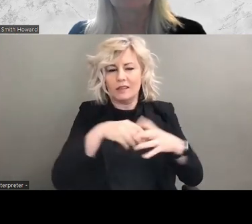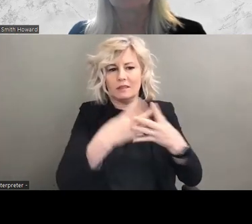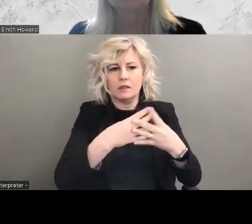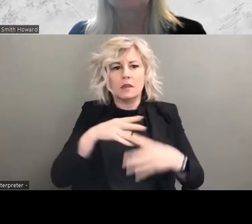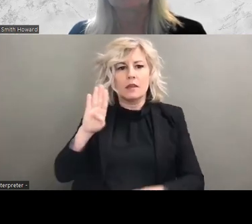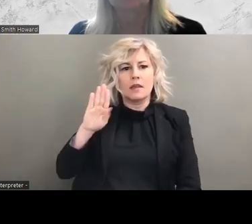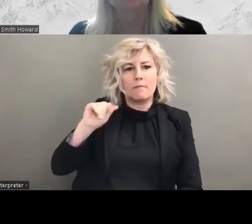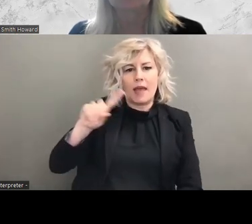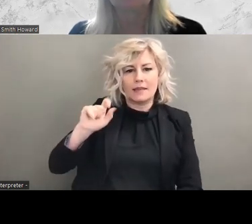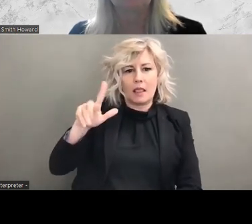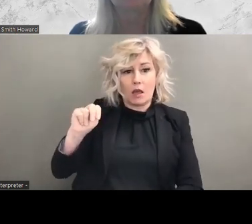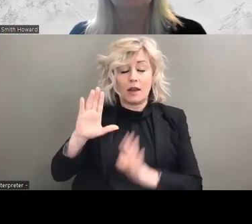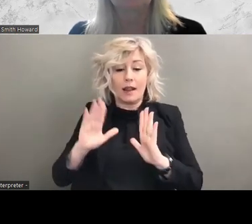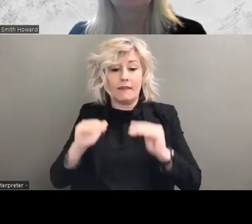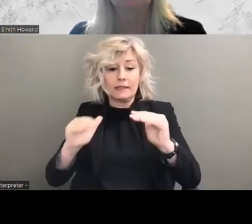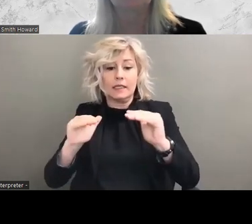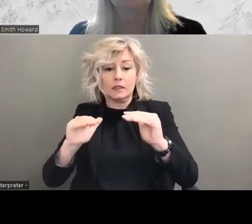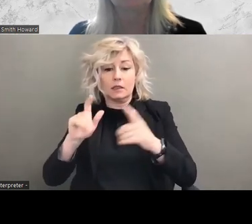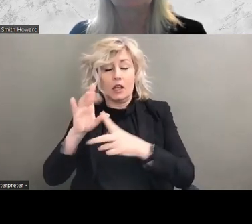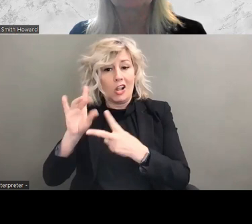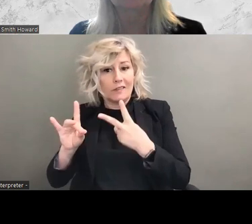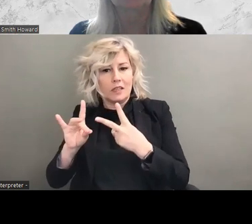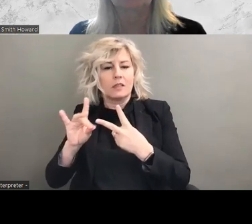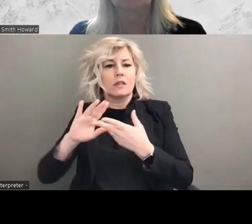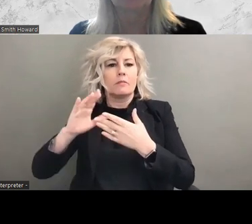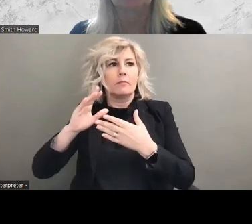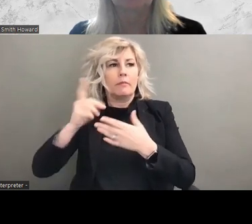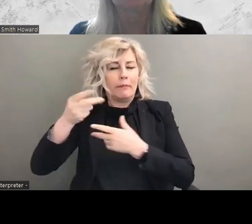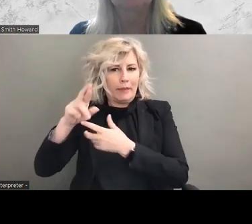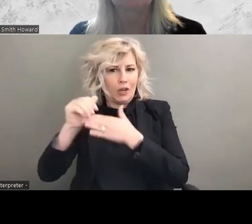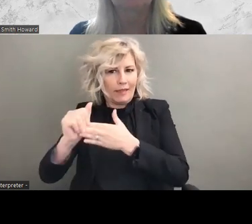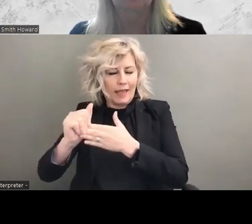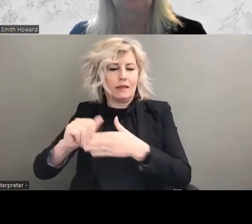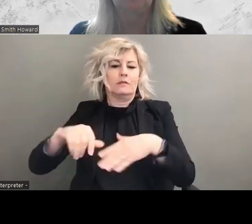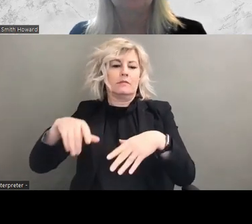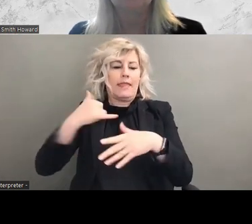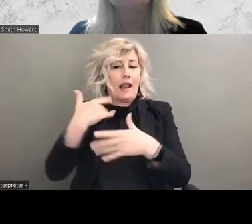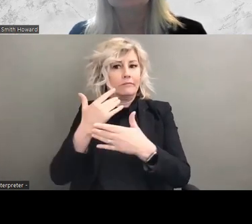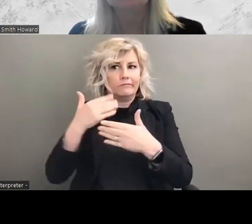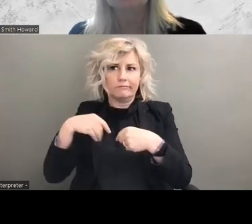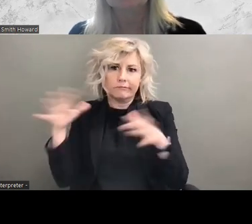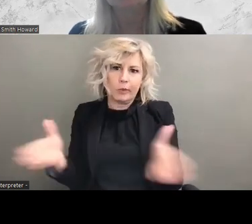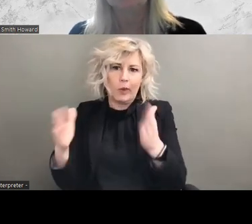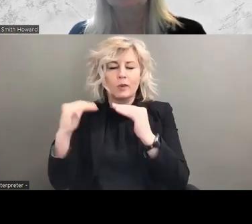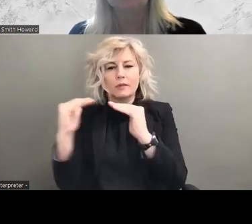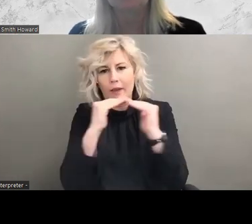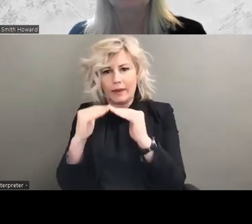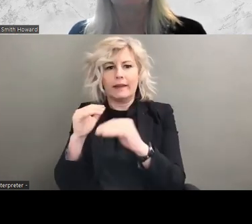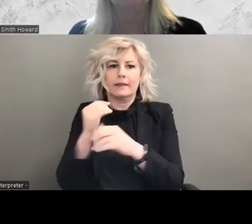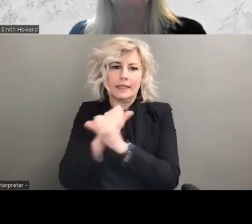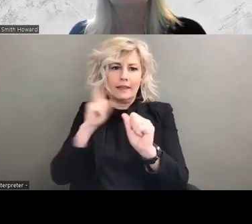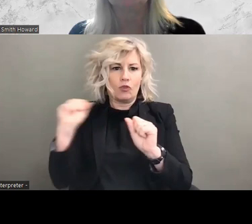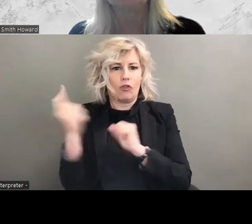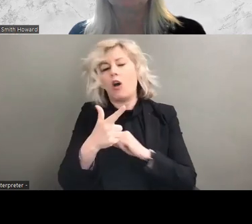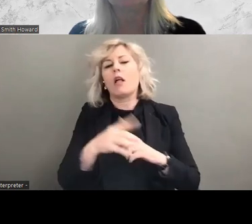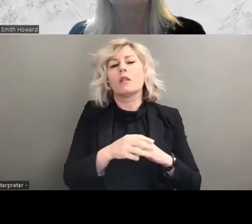webinar, Advancing an Alternative, Peer-Led Community-Based Services that Promote Equity and Safety for All, zooms out to the full framework and